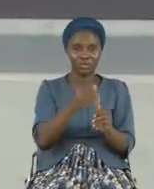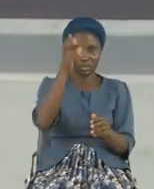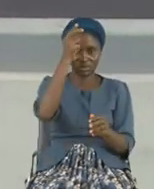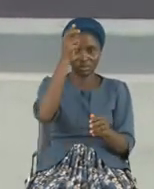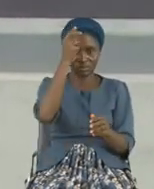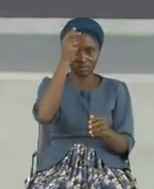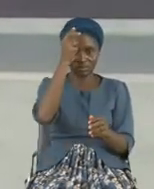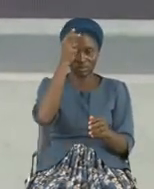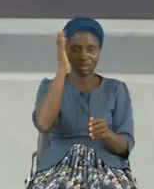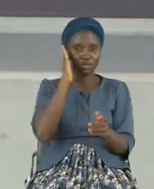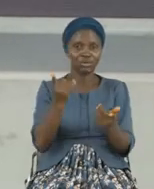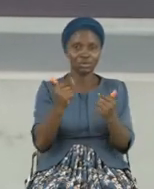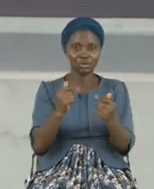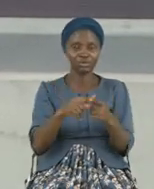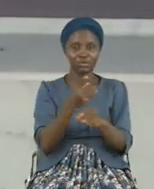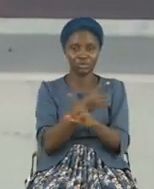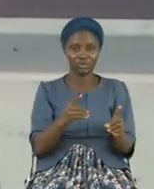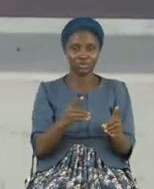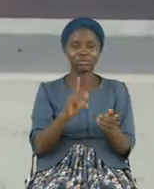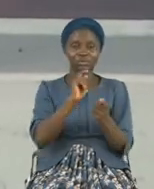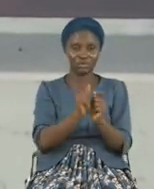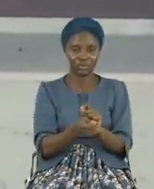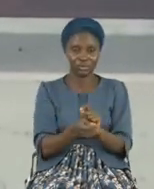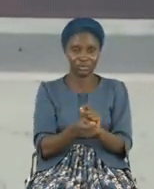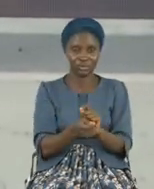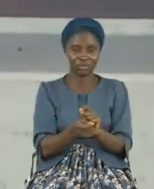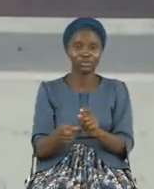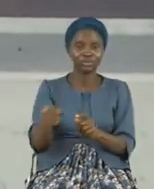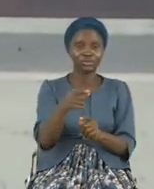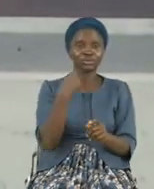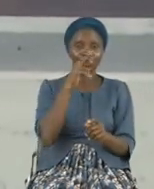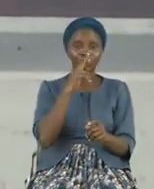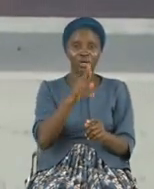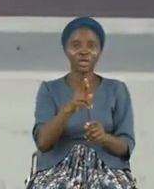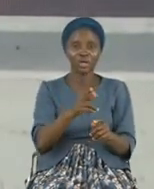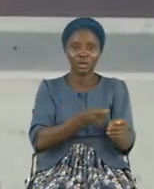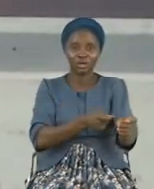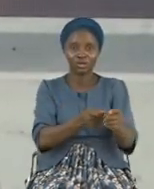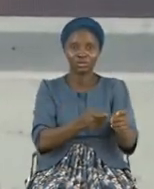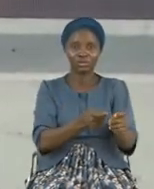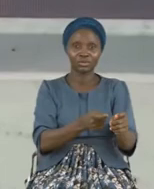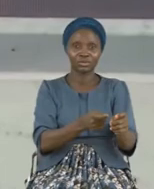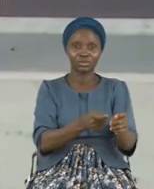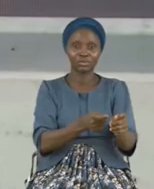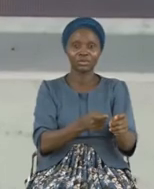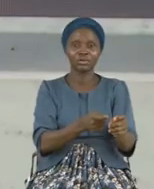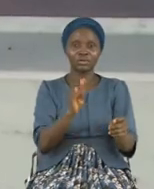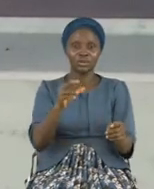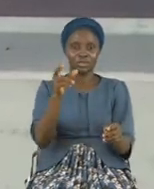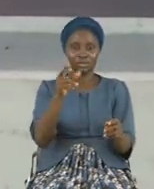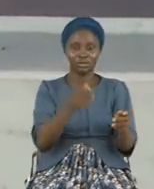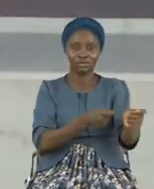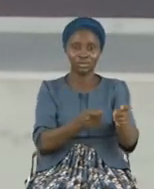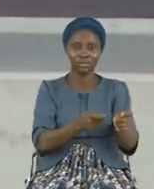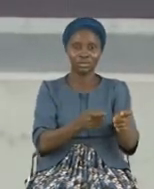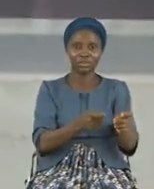deliverance, transformation. Those who are dominated will come to dominion, transformation.